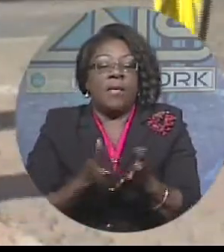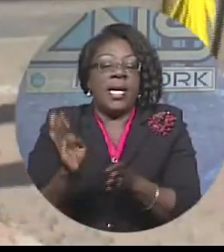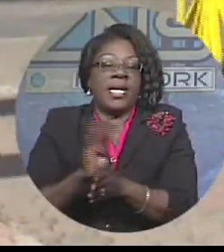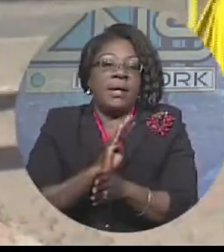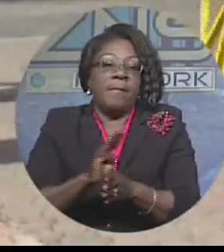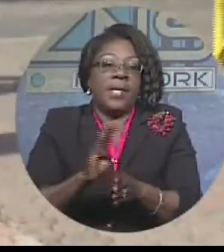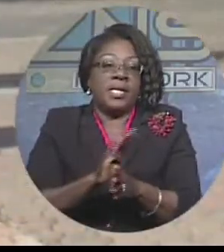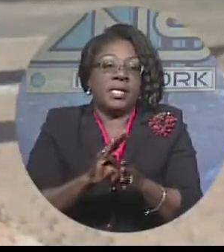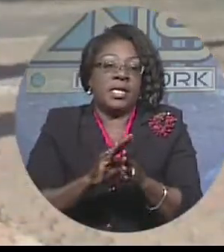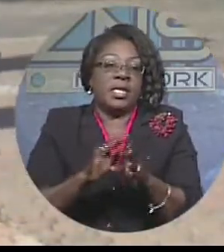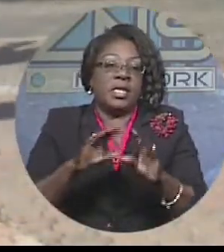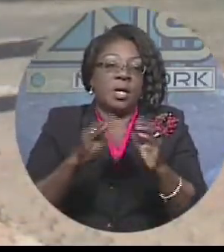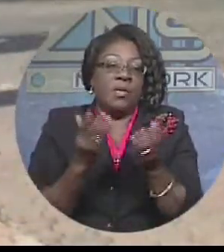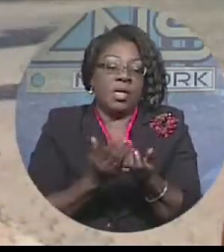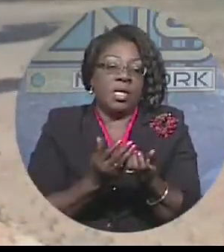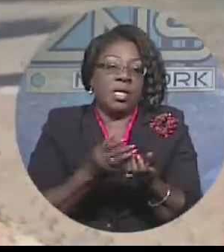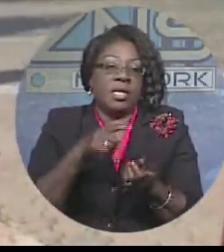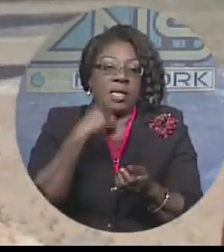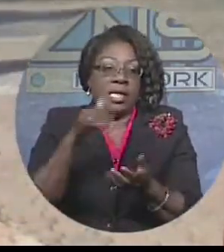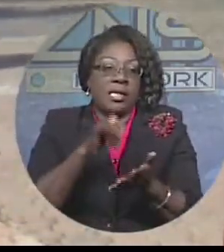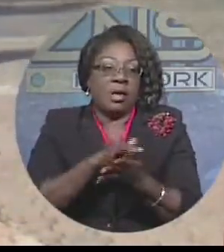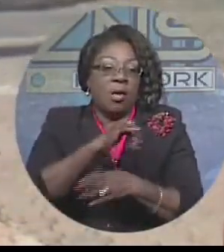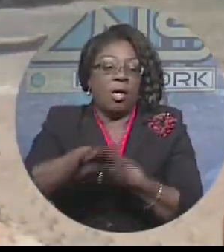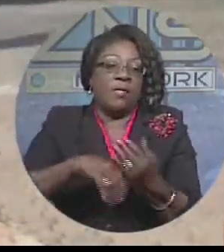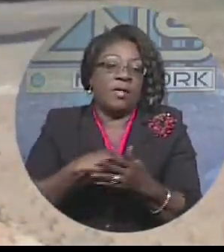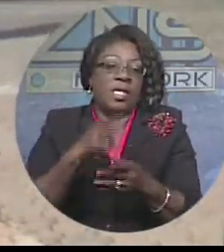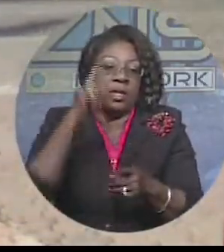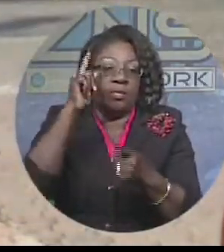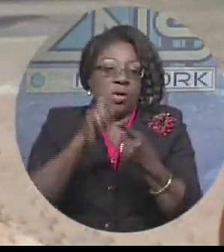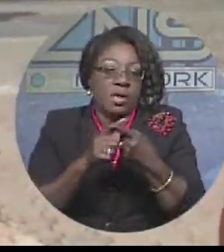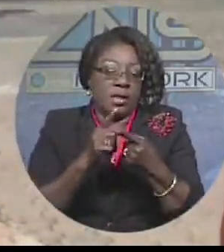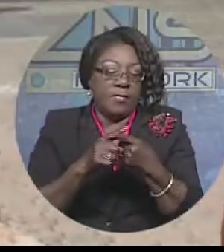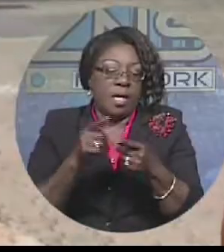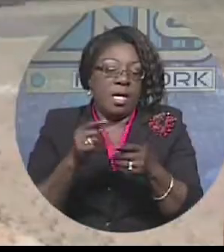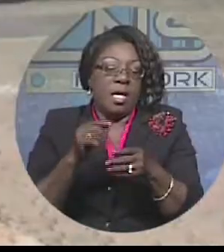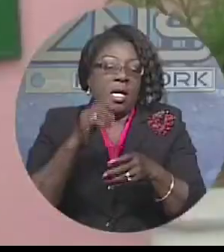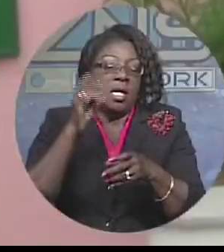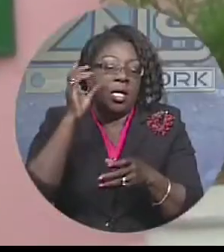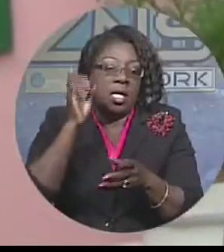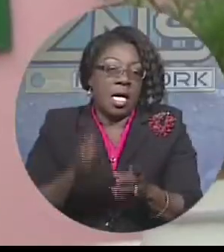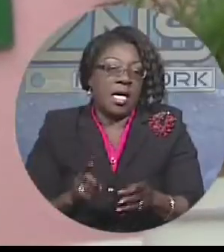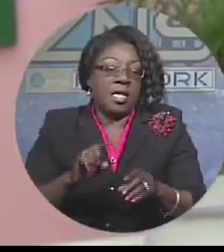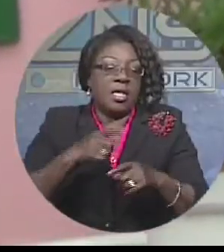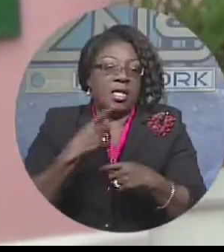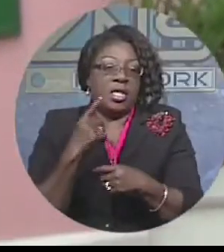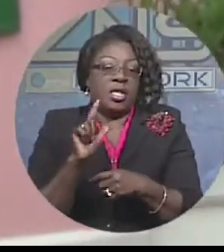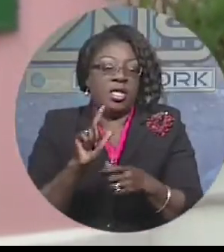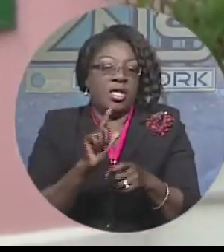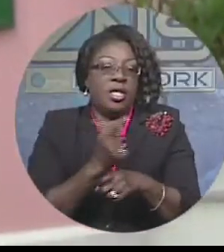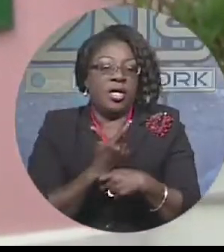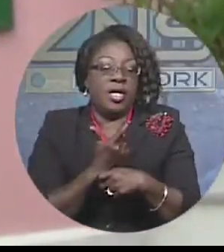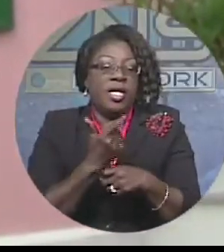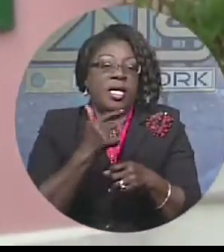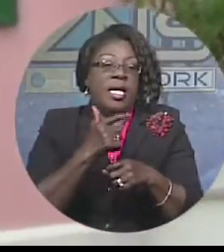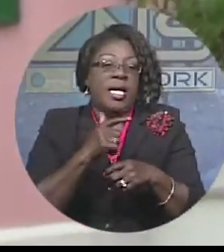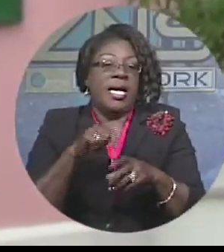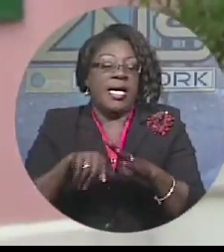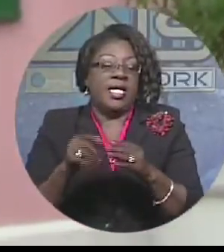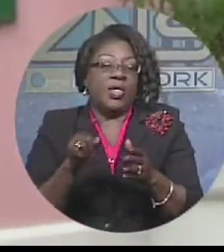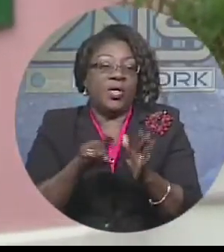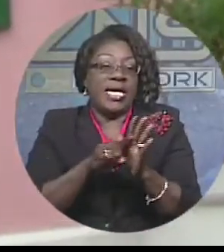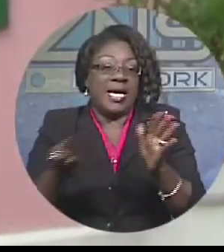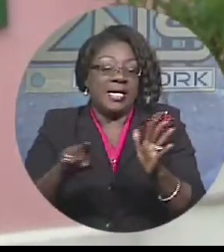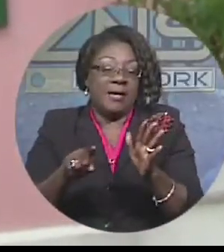positives could turn into a negative with the implementation of a value-added tax. It's not in the interest of the government to make it hard